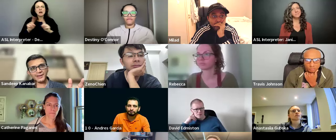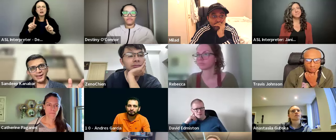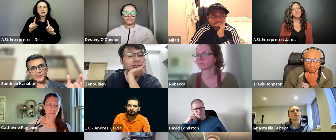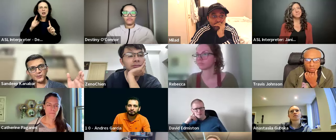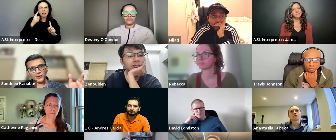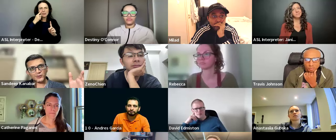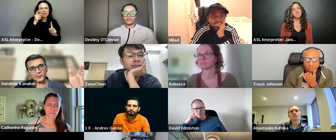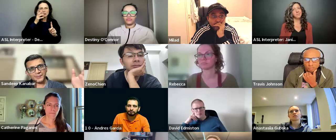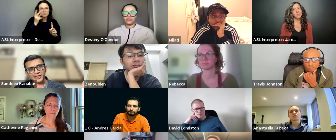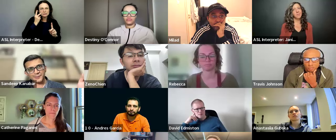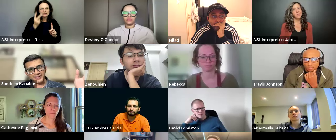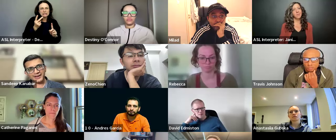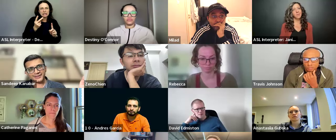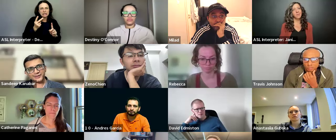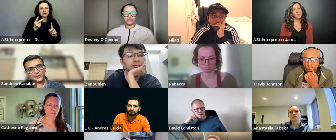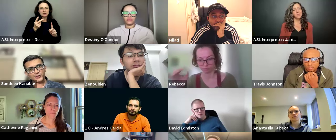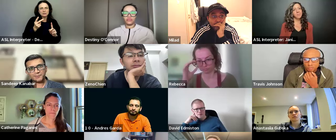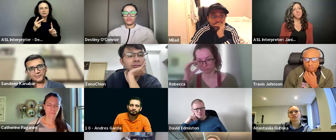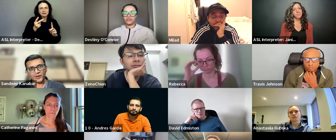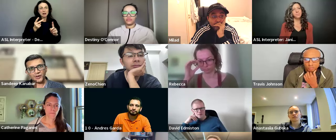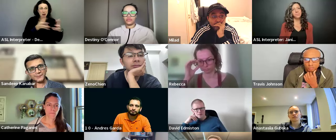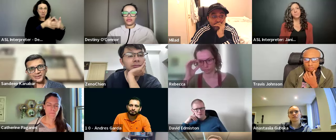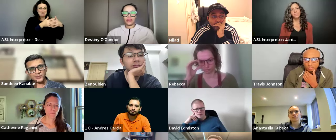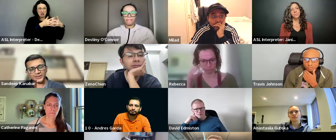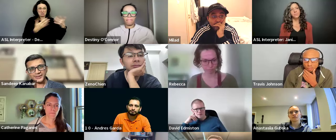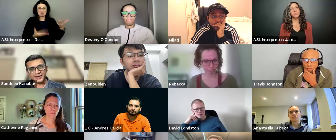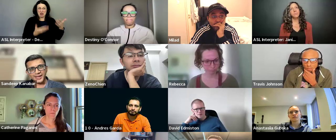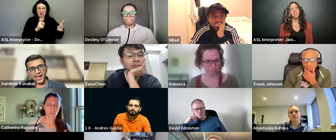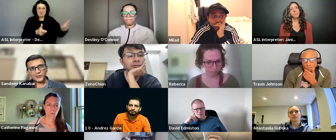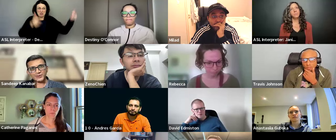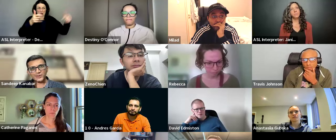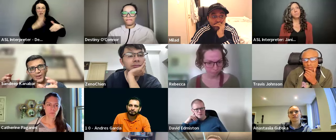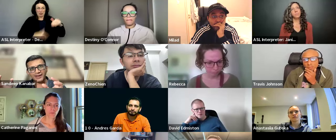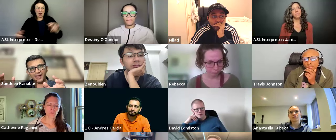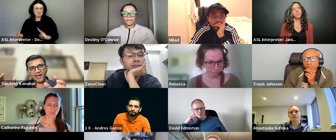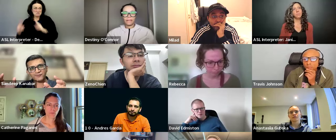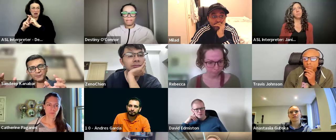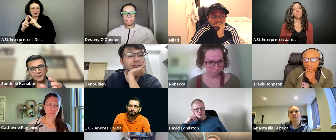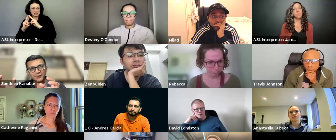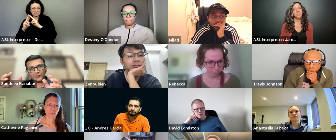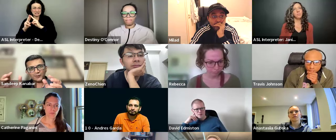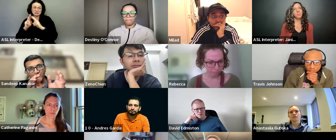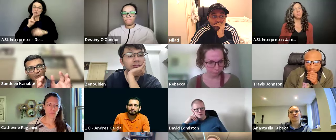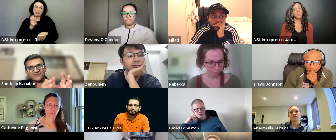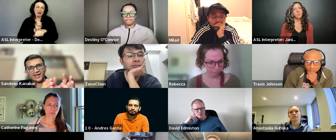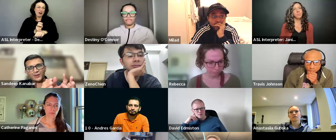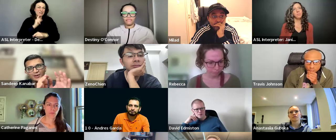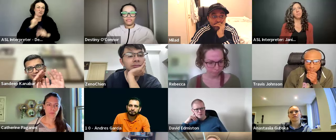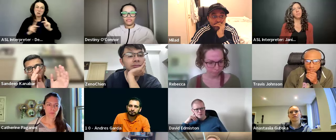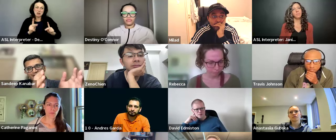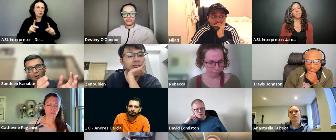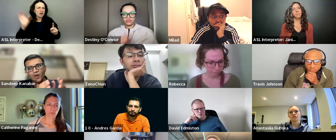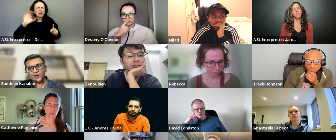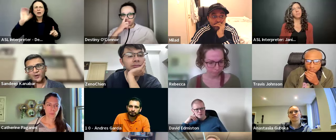North America is going to be much bigger than the Europe or the Paris one. And so it is very hard for people to find where we